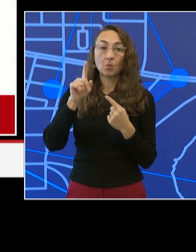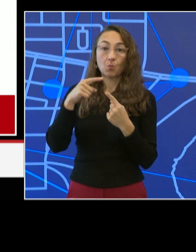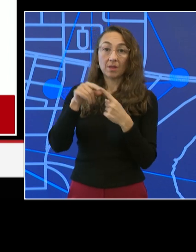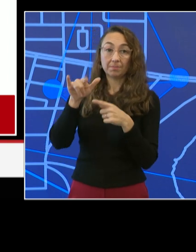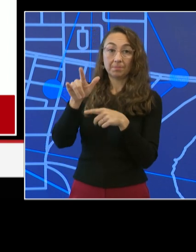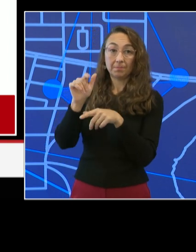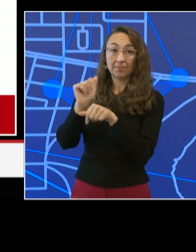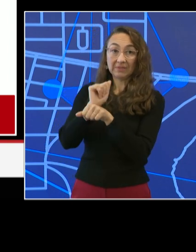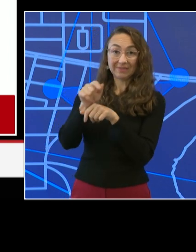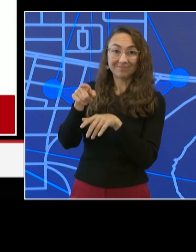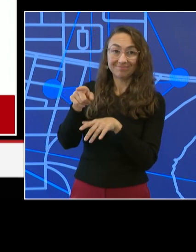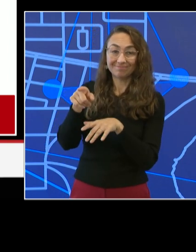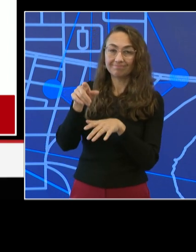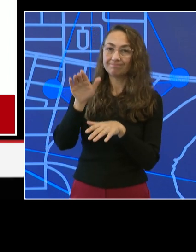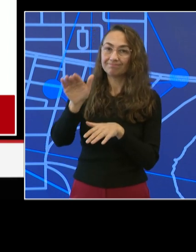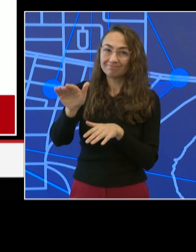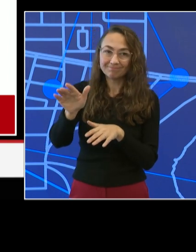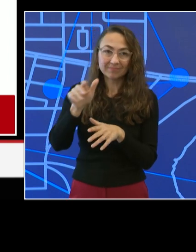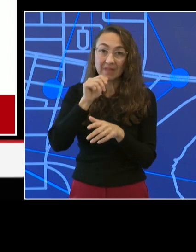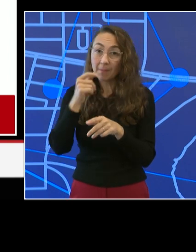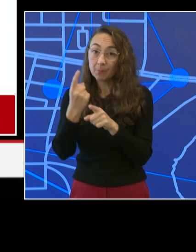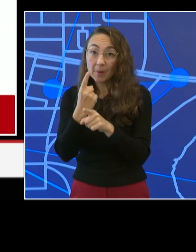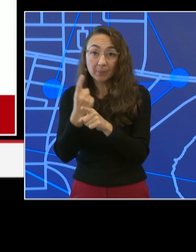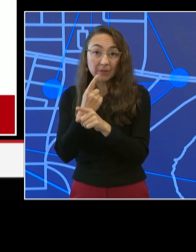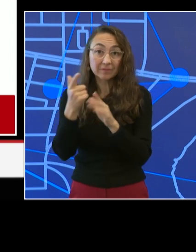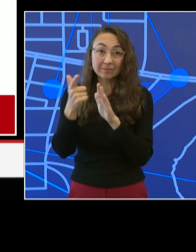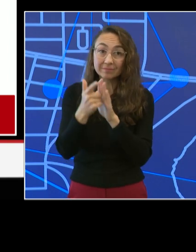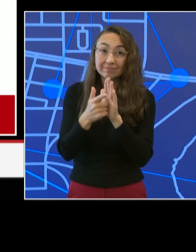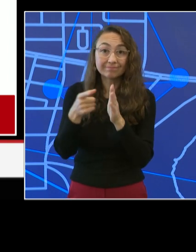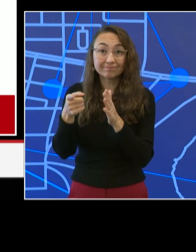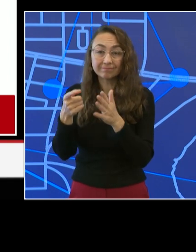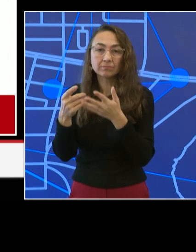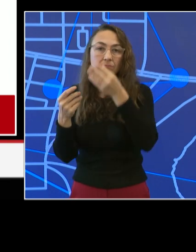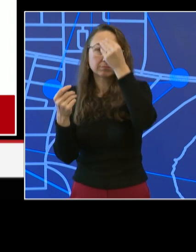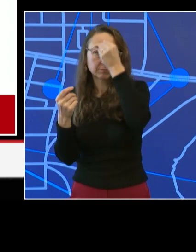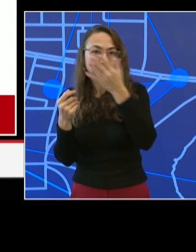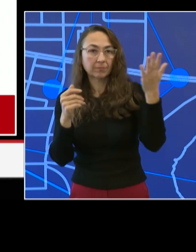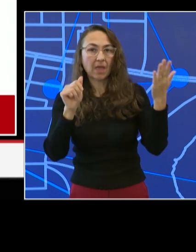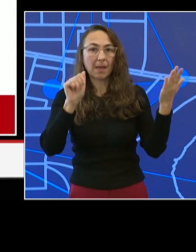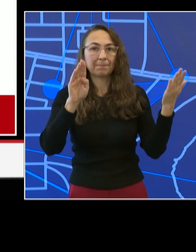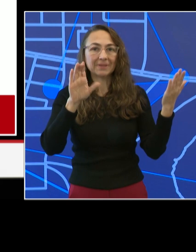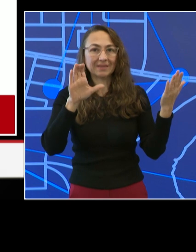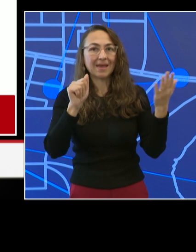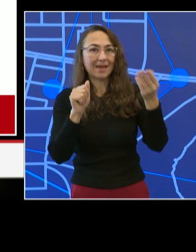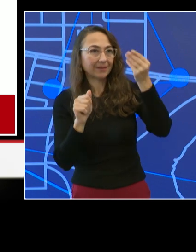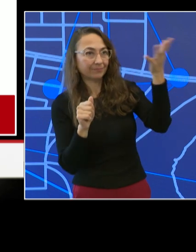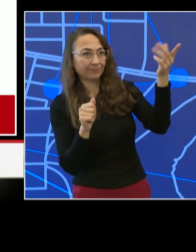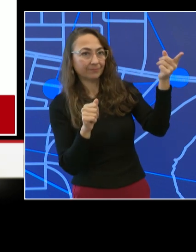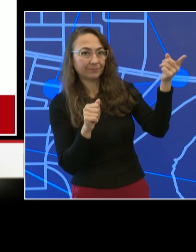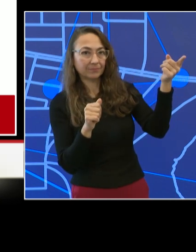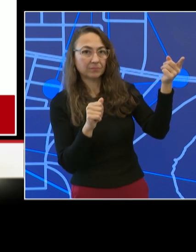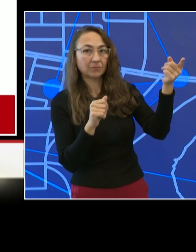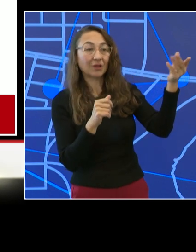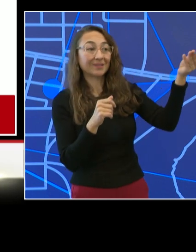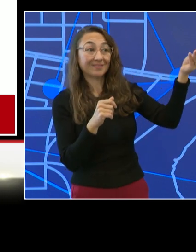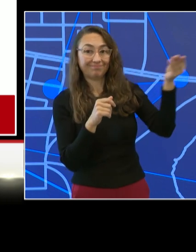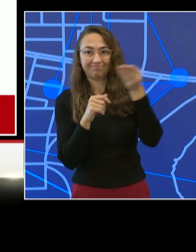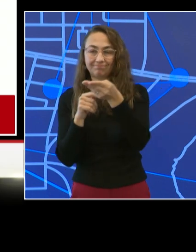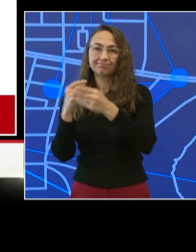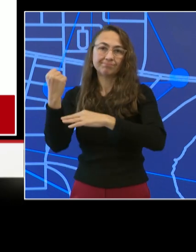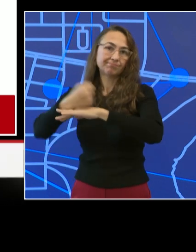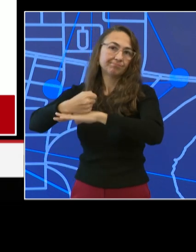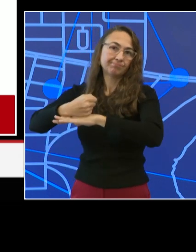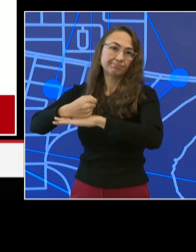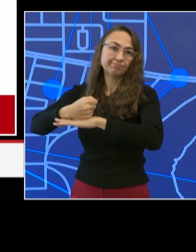our investigators execute search warrants to seize illegal materials inside the business and prevent any further use of sale.